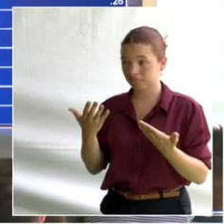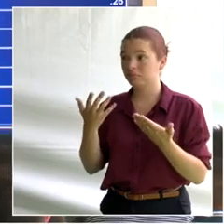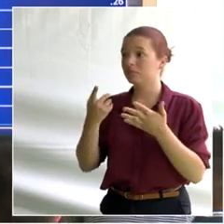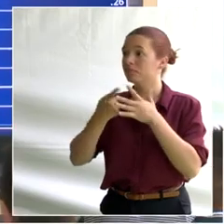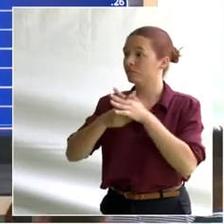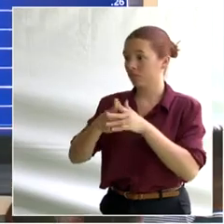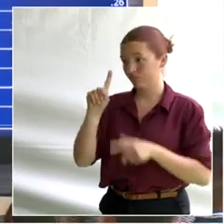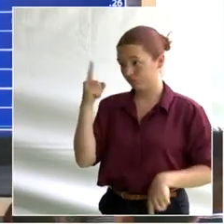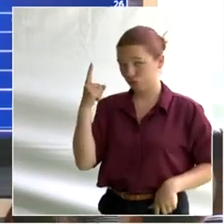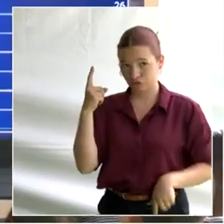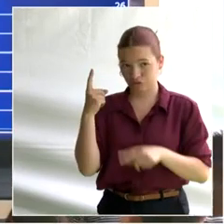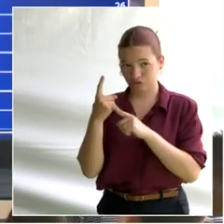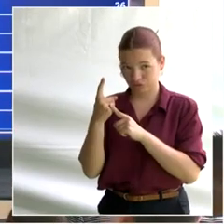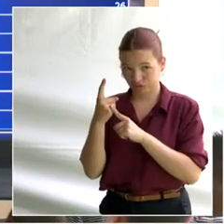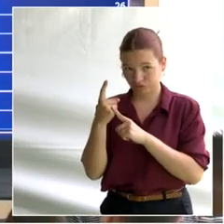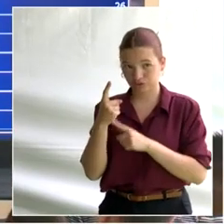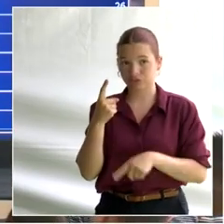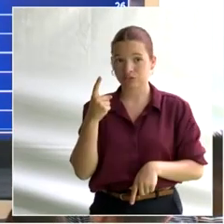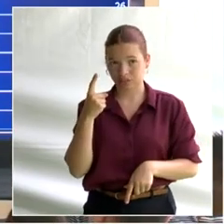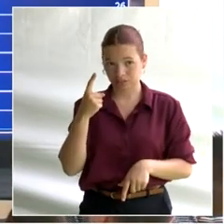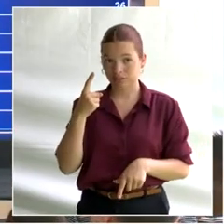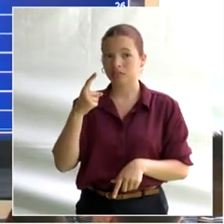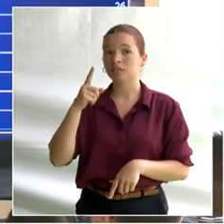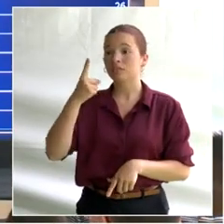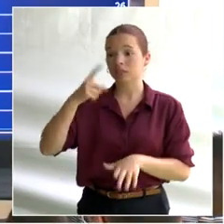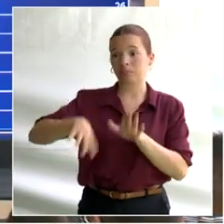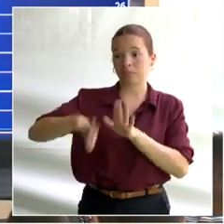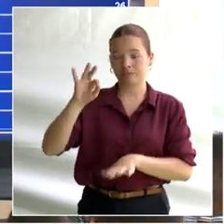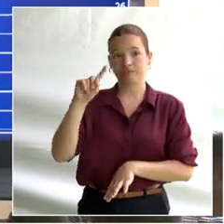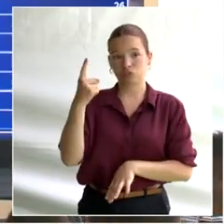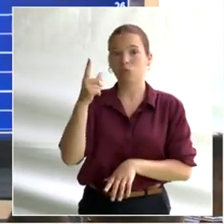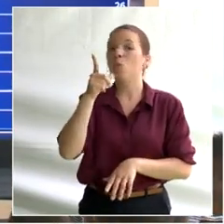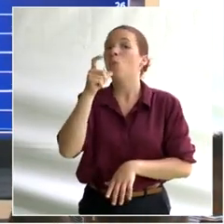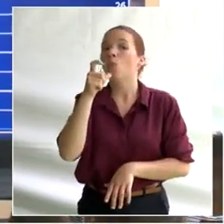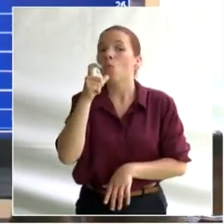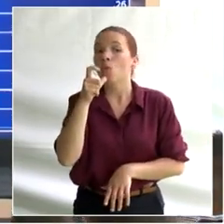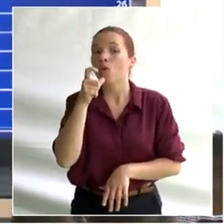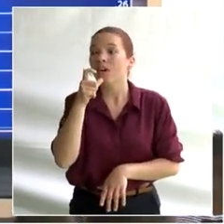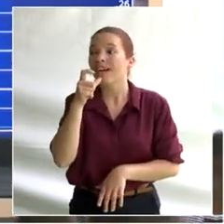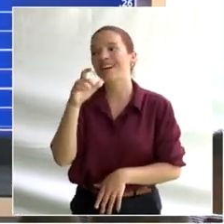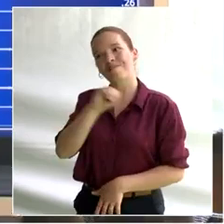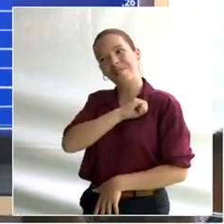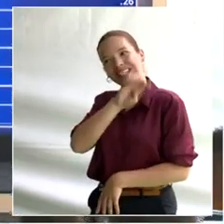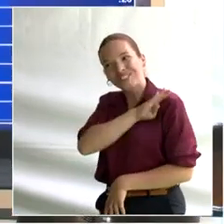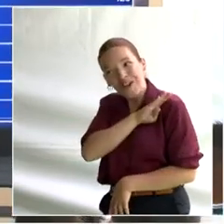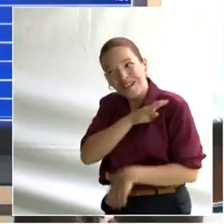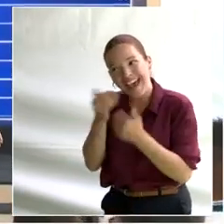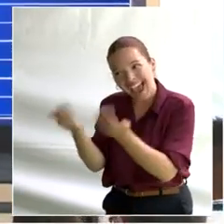our first chip picker, ladies and gentlemen, please welcome back Muriel Bowser to help us out.